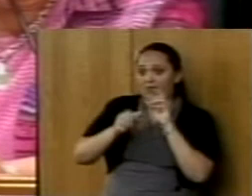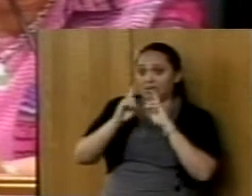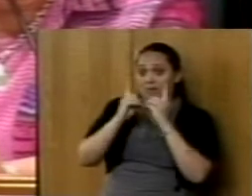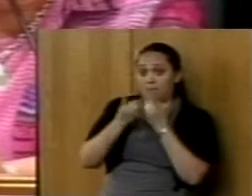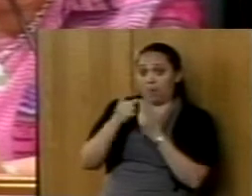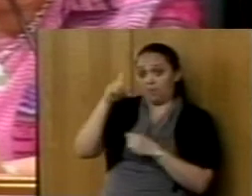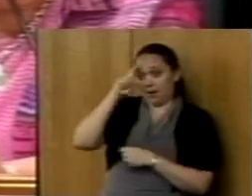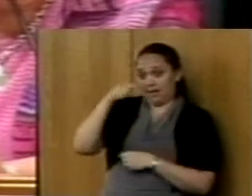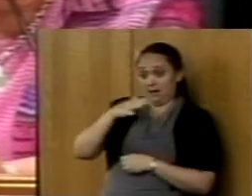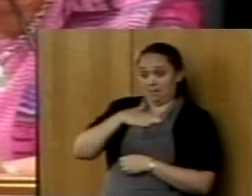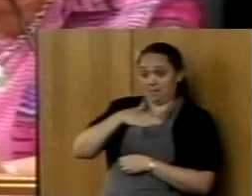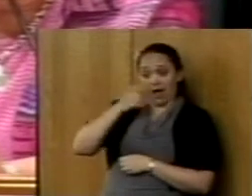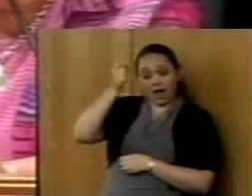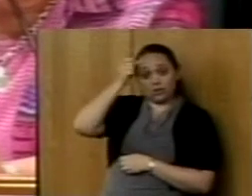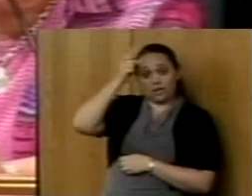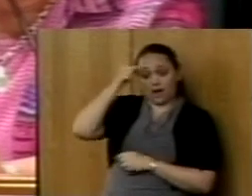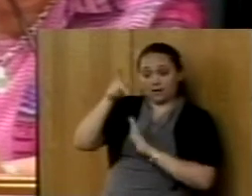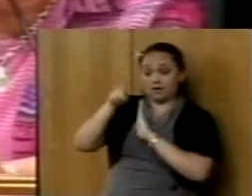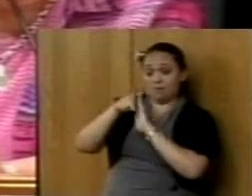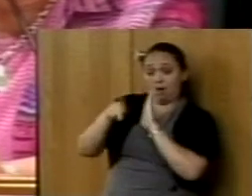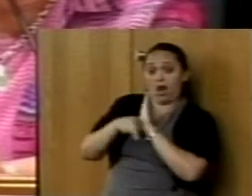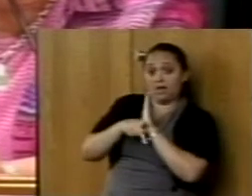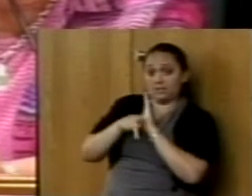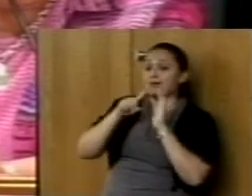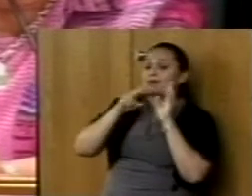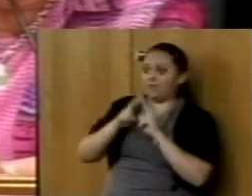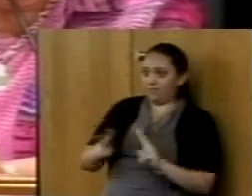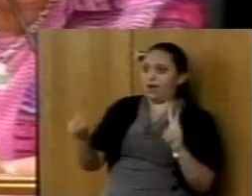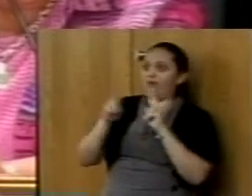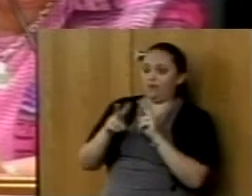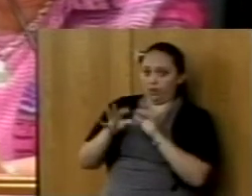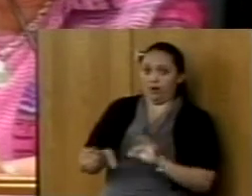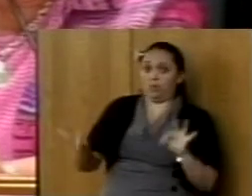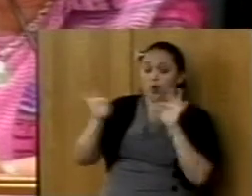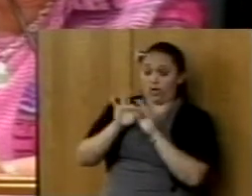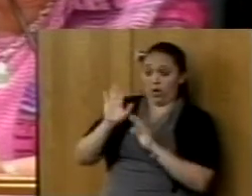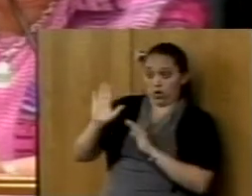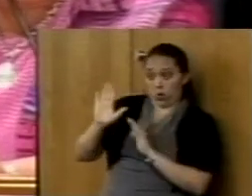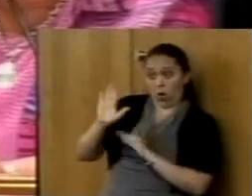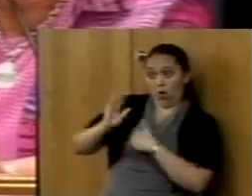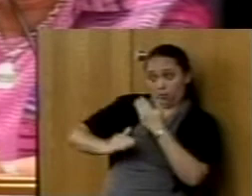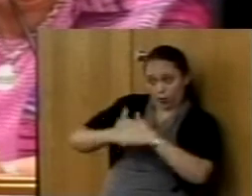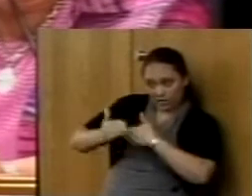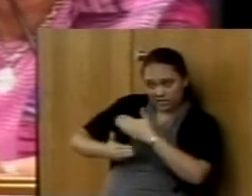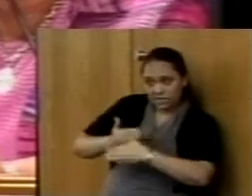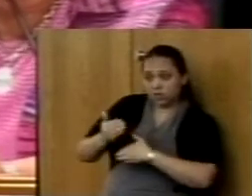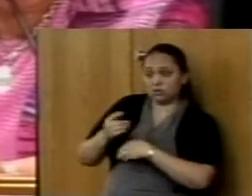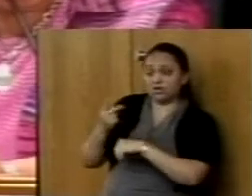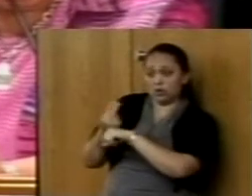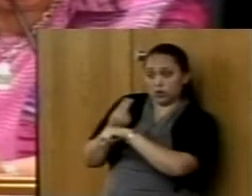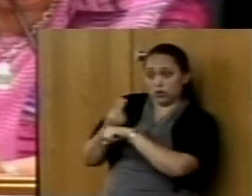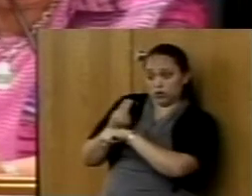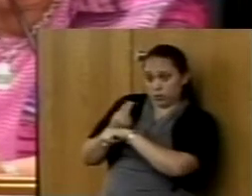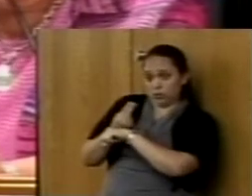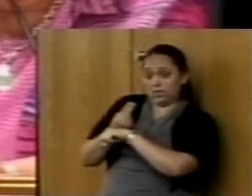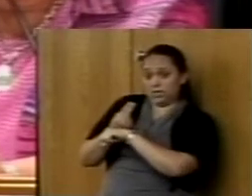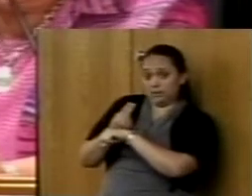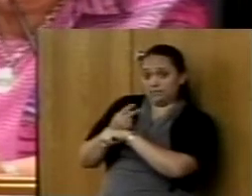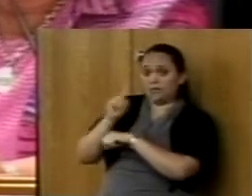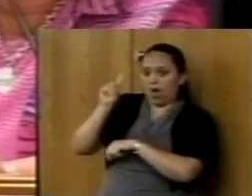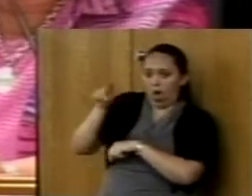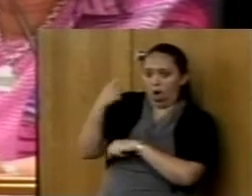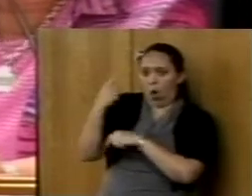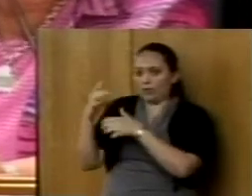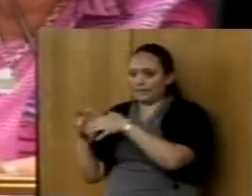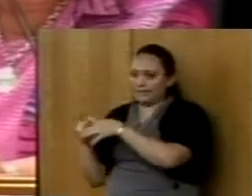because in my understanding, policy is very, very important, and your procedures that you're using